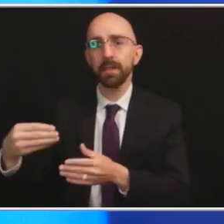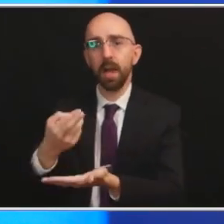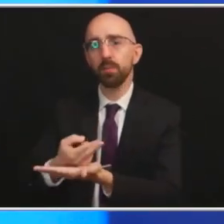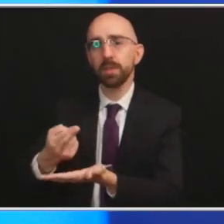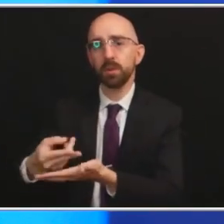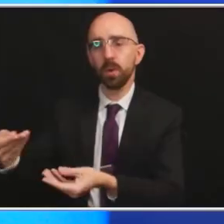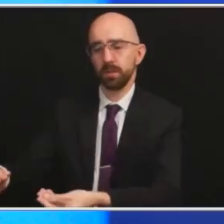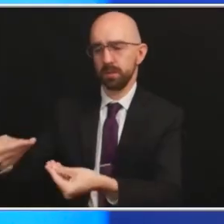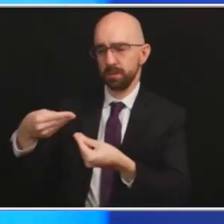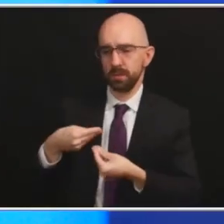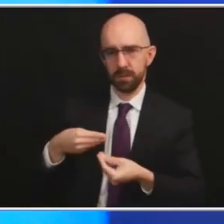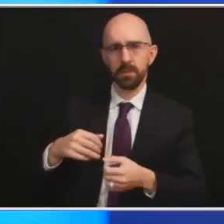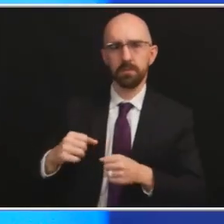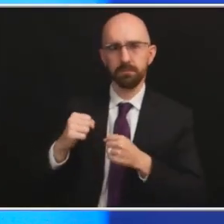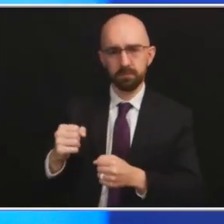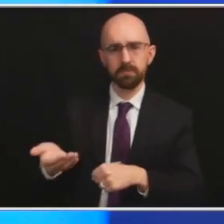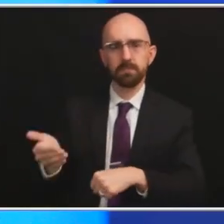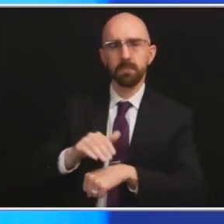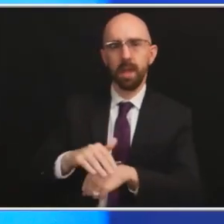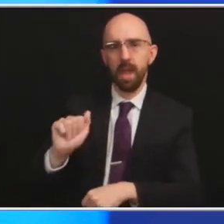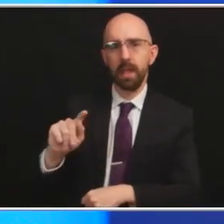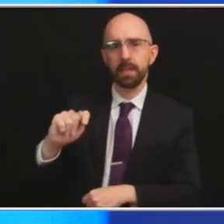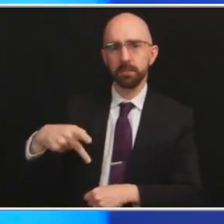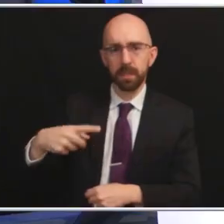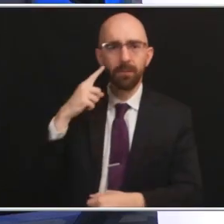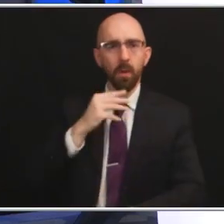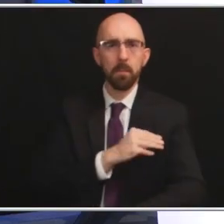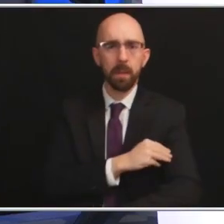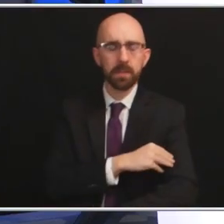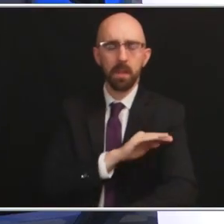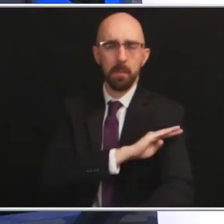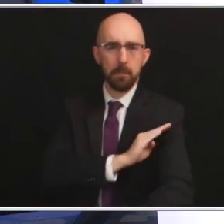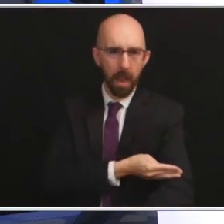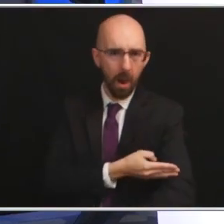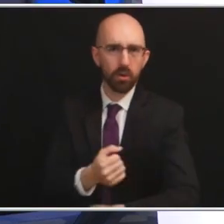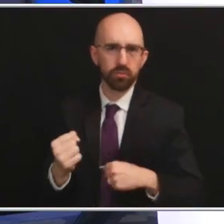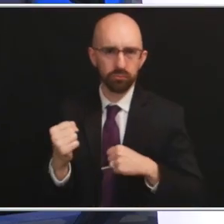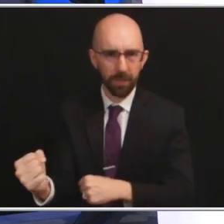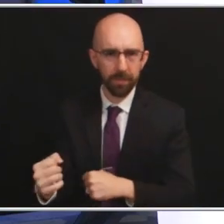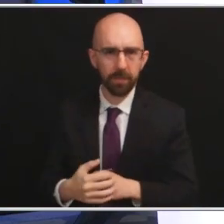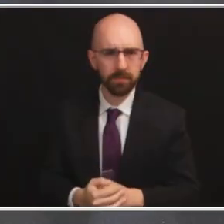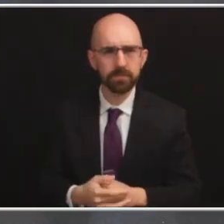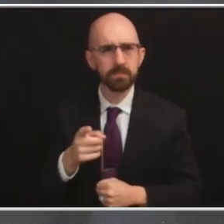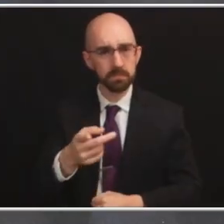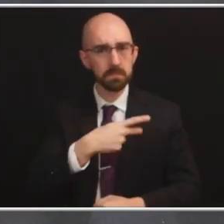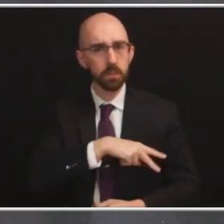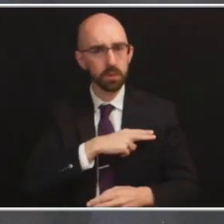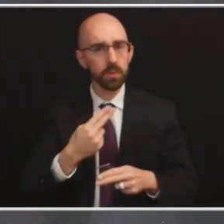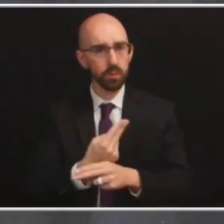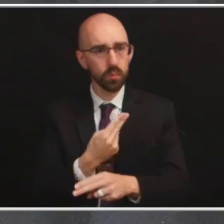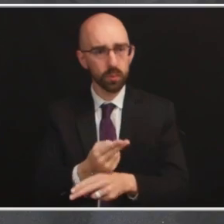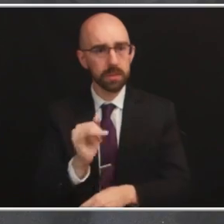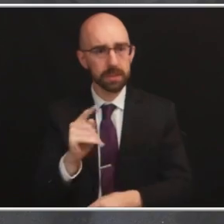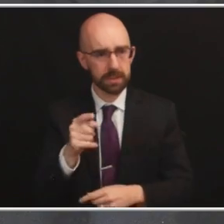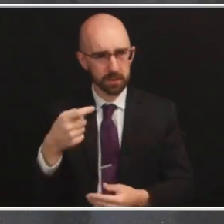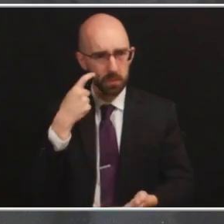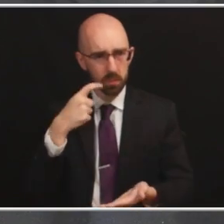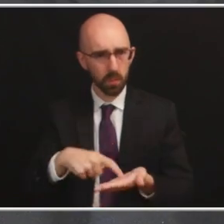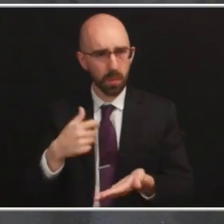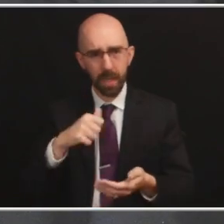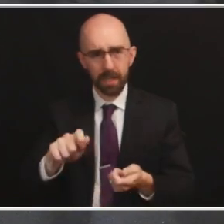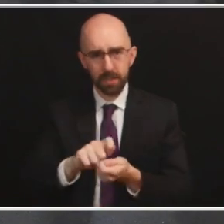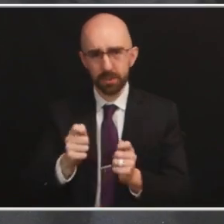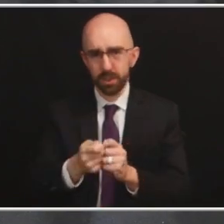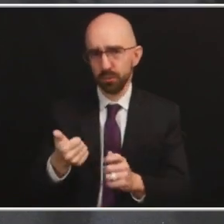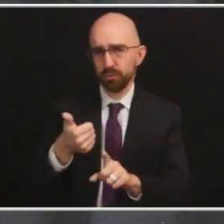to help generate muscle power and strength. Okay. So you've actually personally been using this. Have you noticed any changes in yourself since